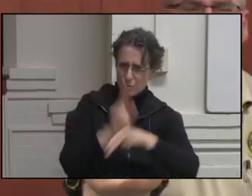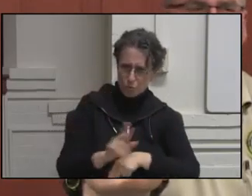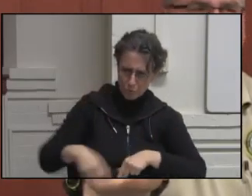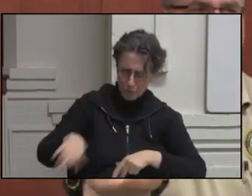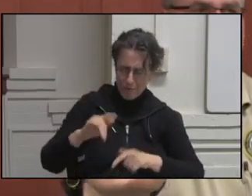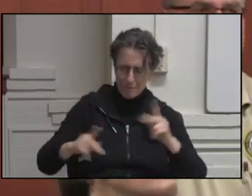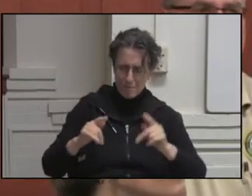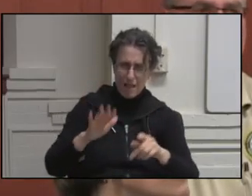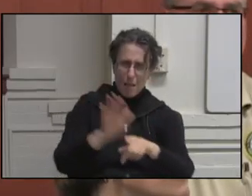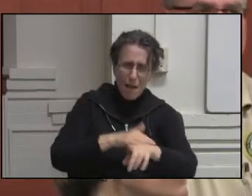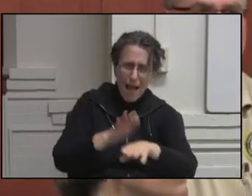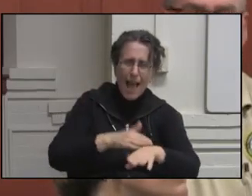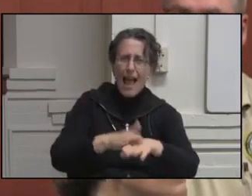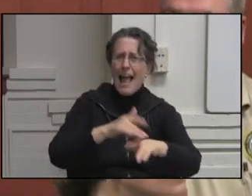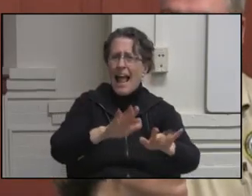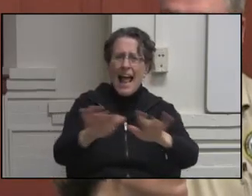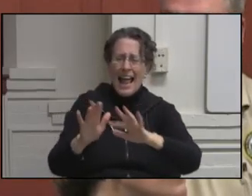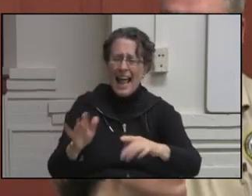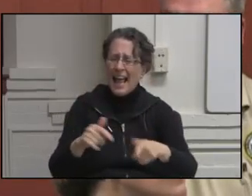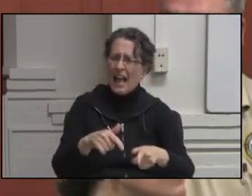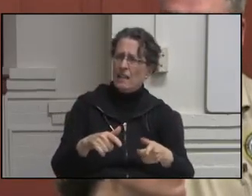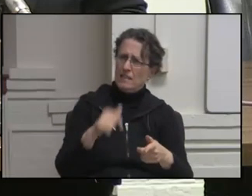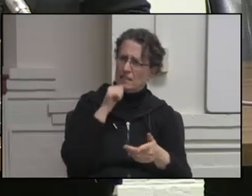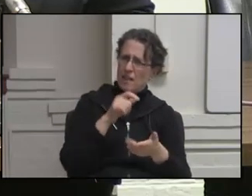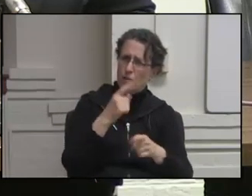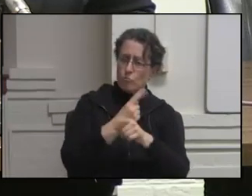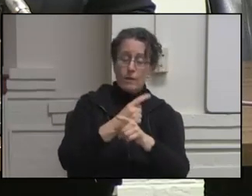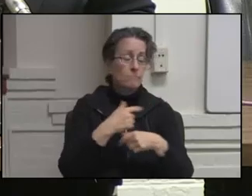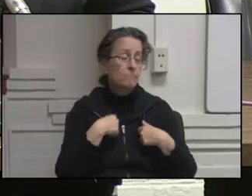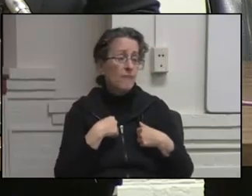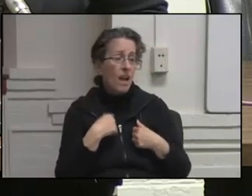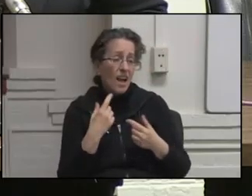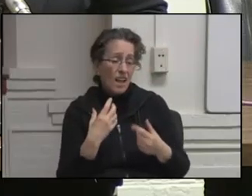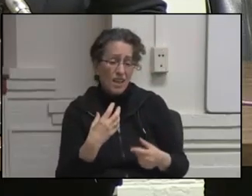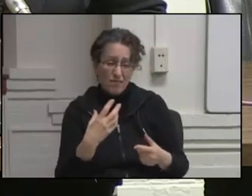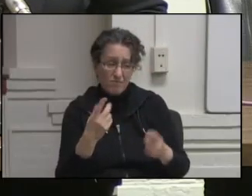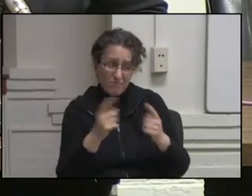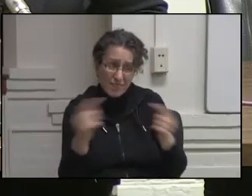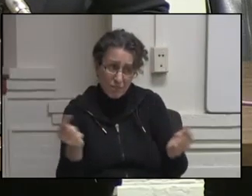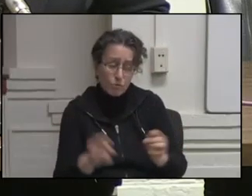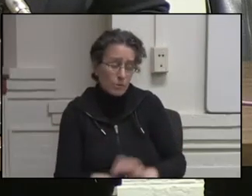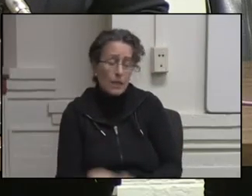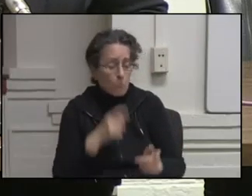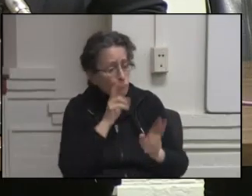Well, no comment from me. We can agree to disagree, respectfully disagree.